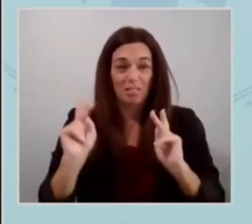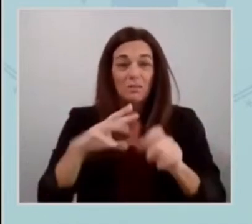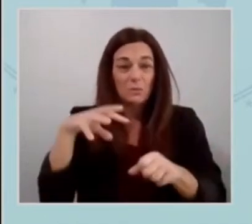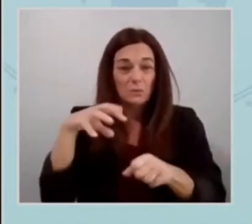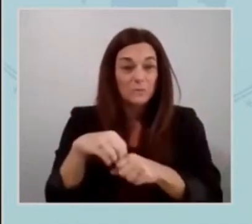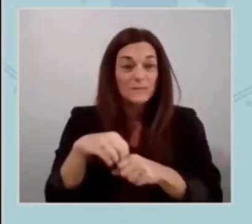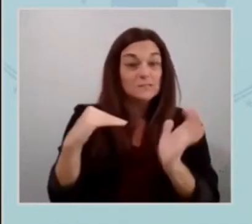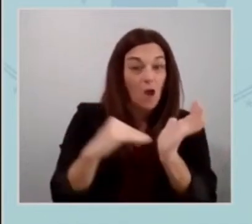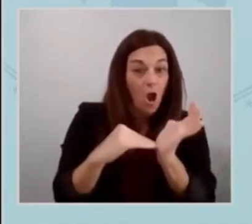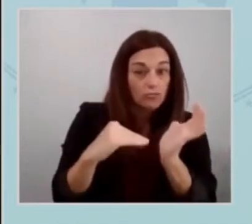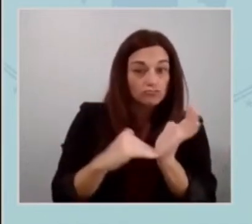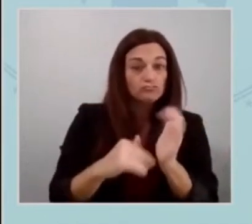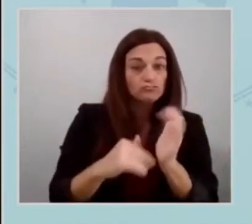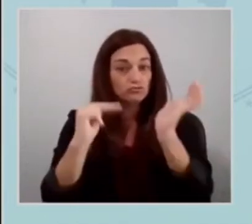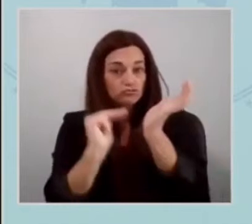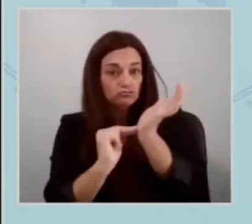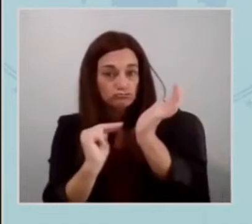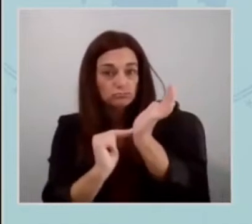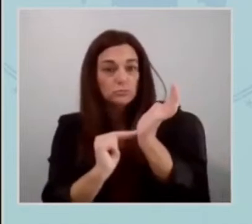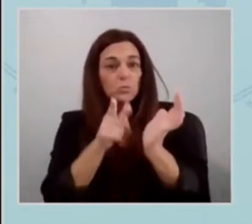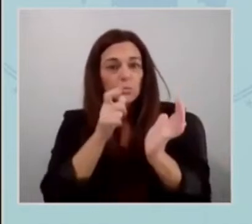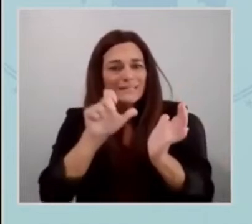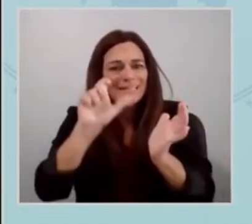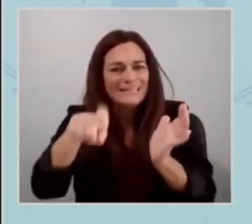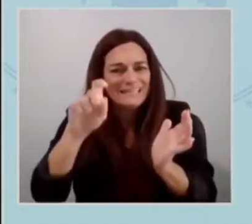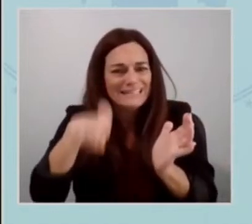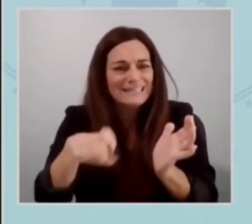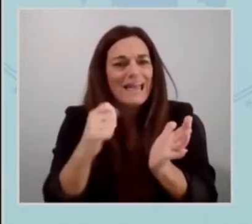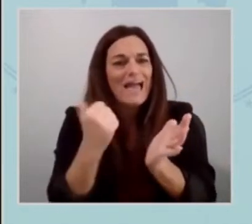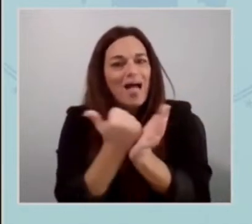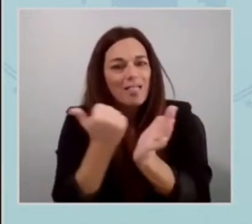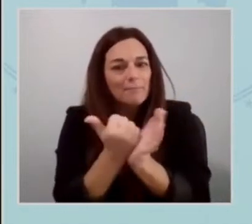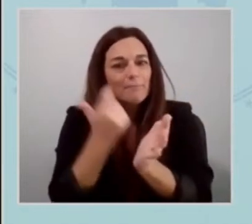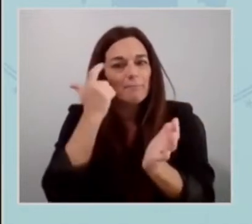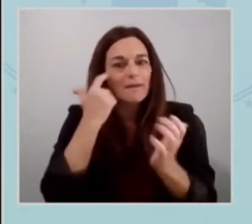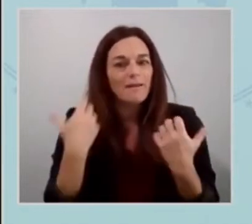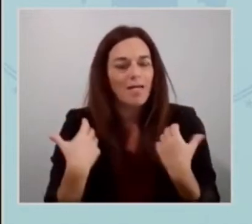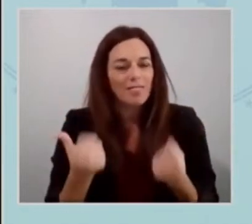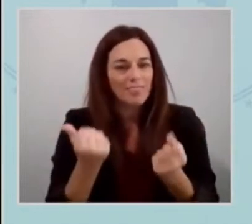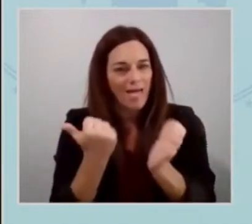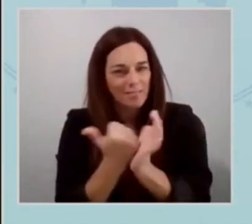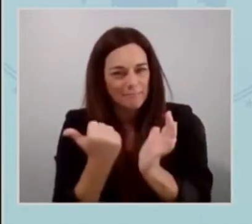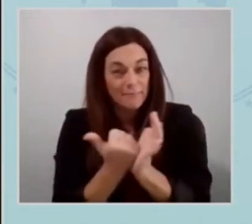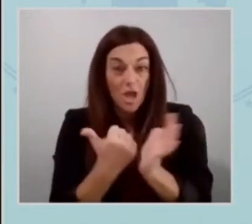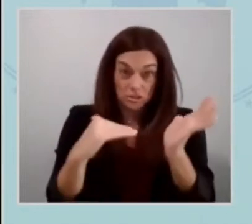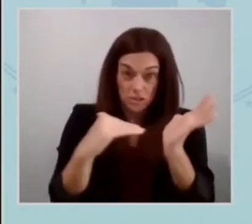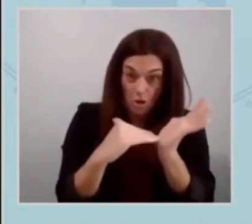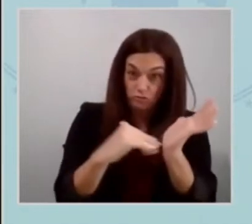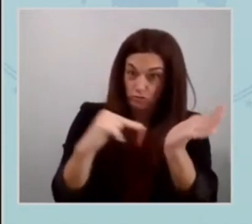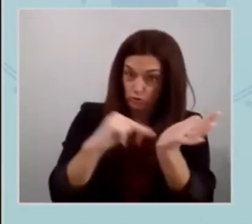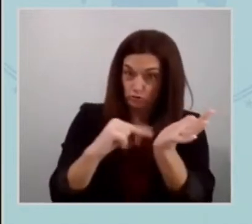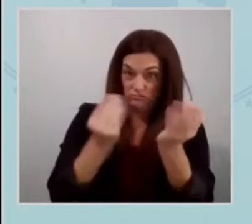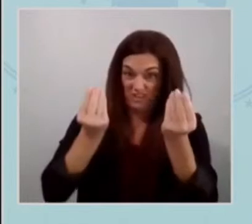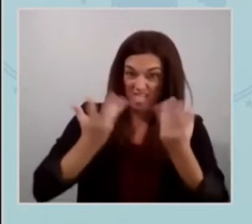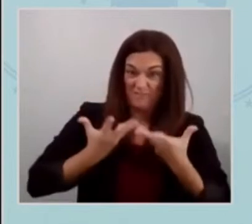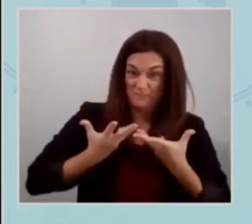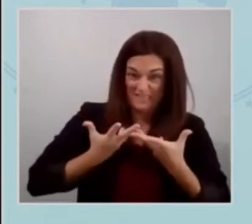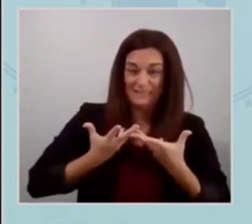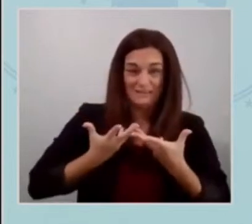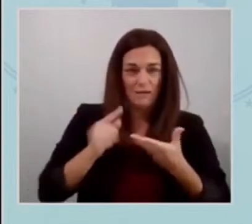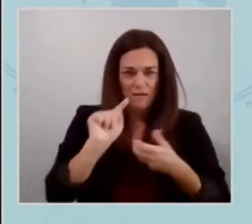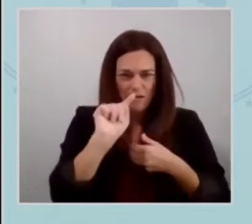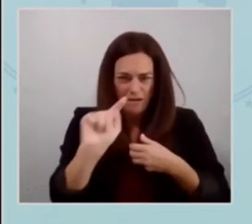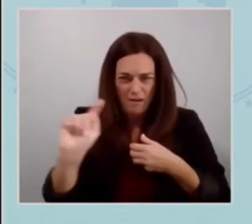So there's an awful lot of people, including our doctors and nurses, who need additional mental